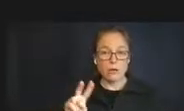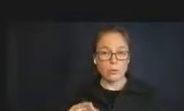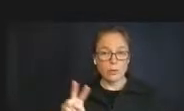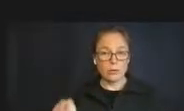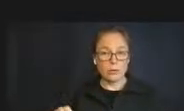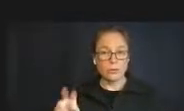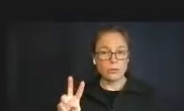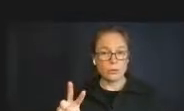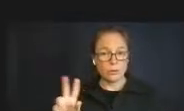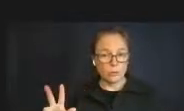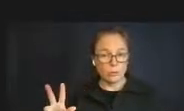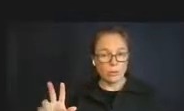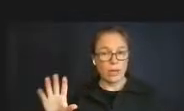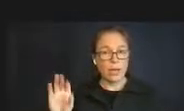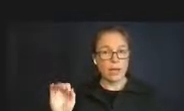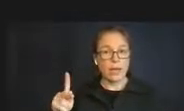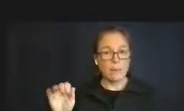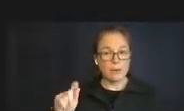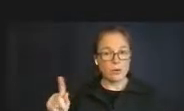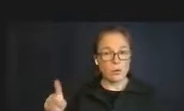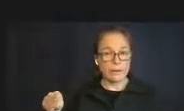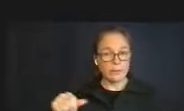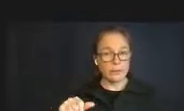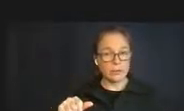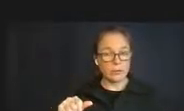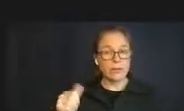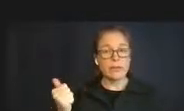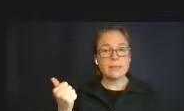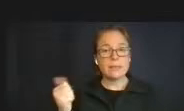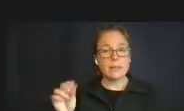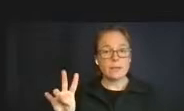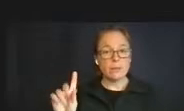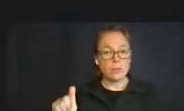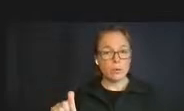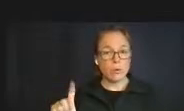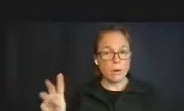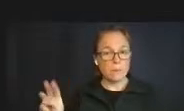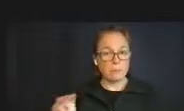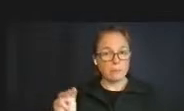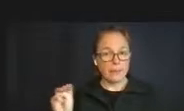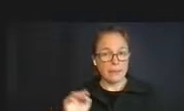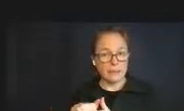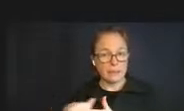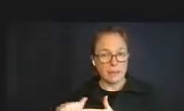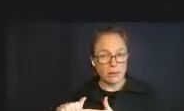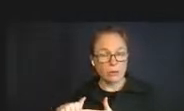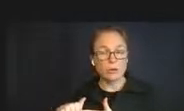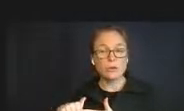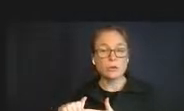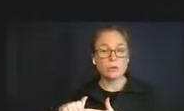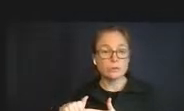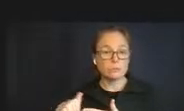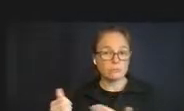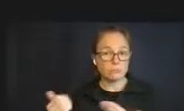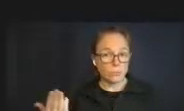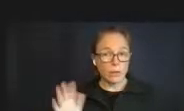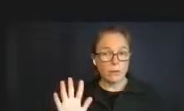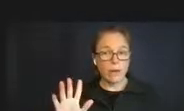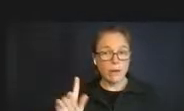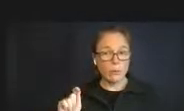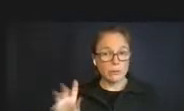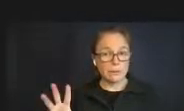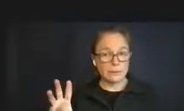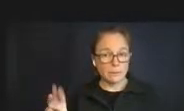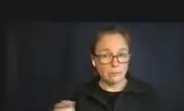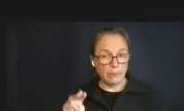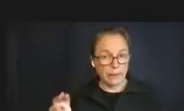22-23, capital expenditures total $17.1 million. And these include $5.6